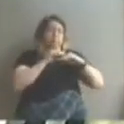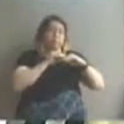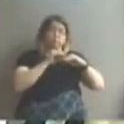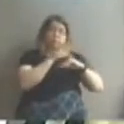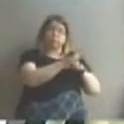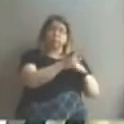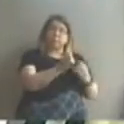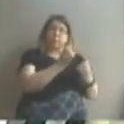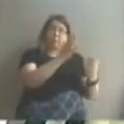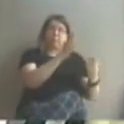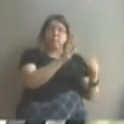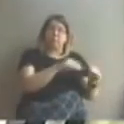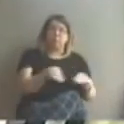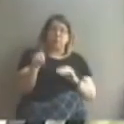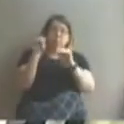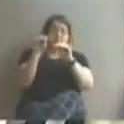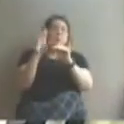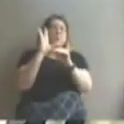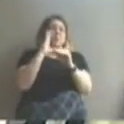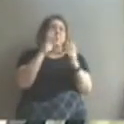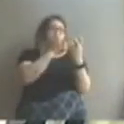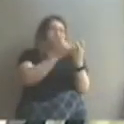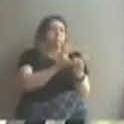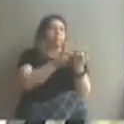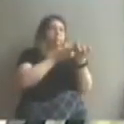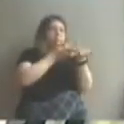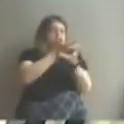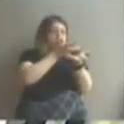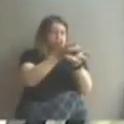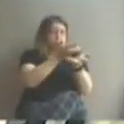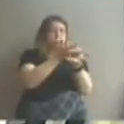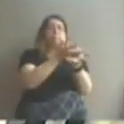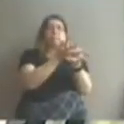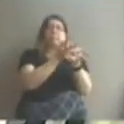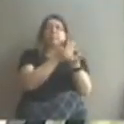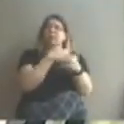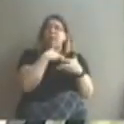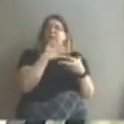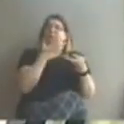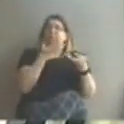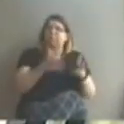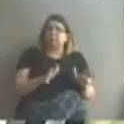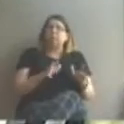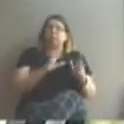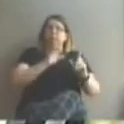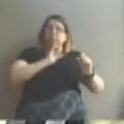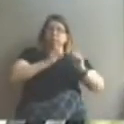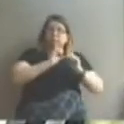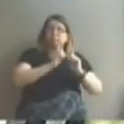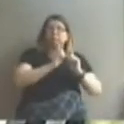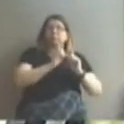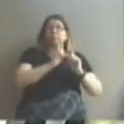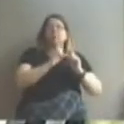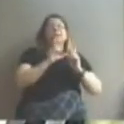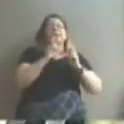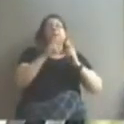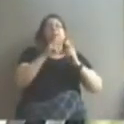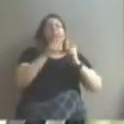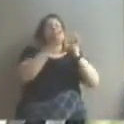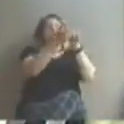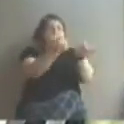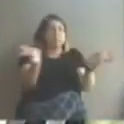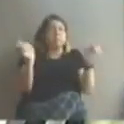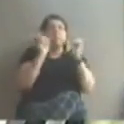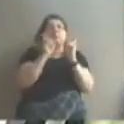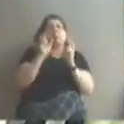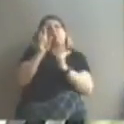recommended move, that there was conversation. So I can stand to say that I have had a conversation either in a collective group or